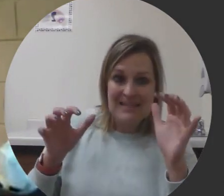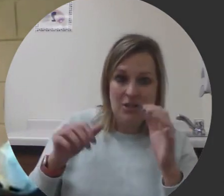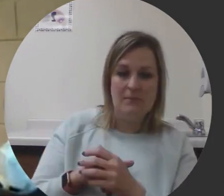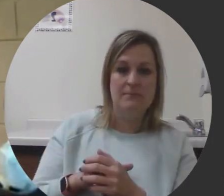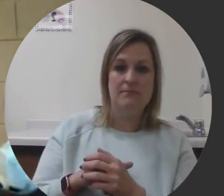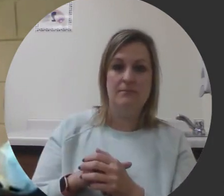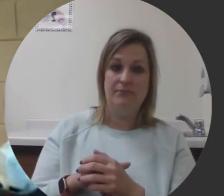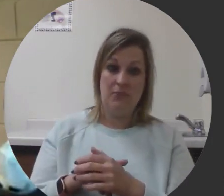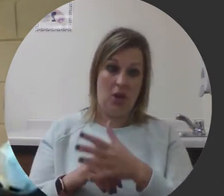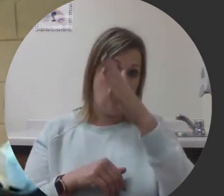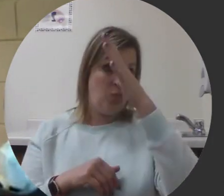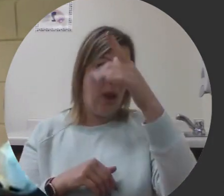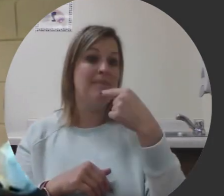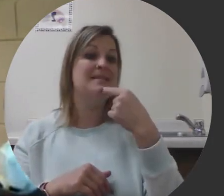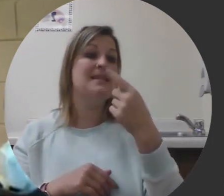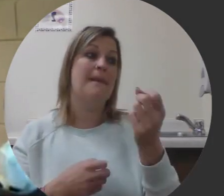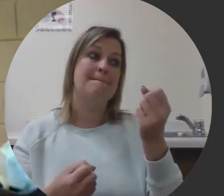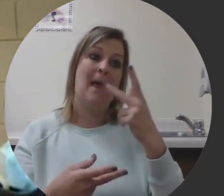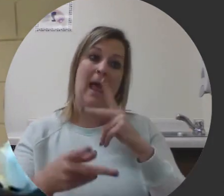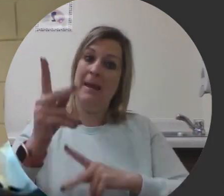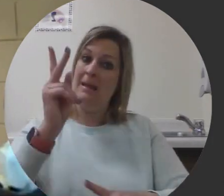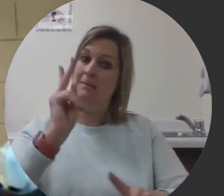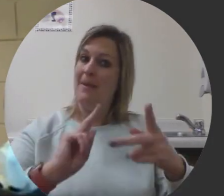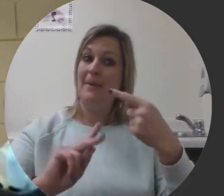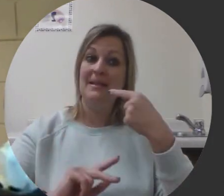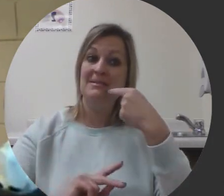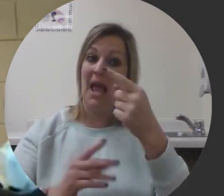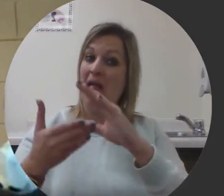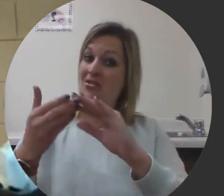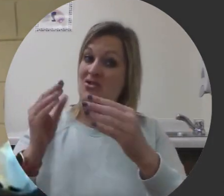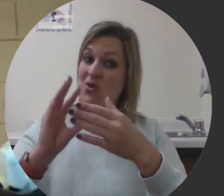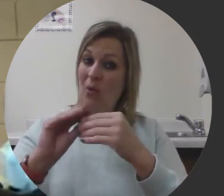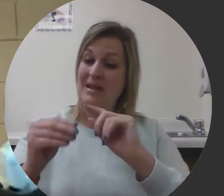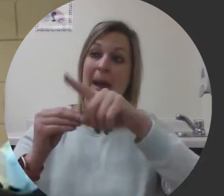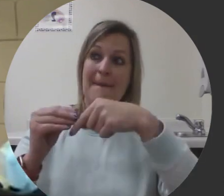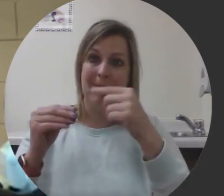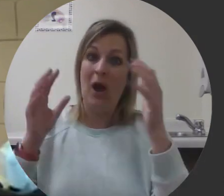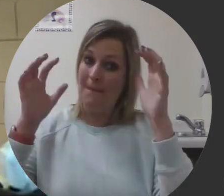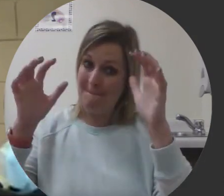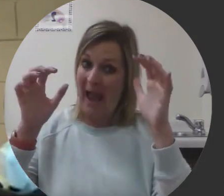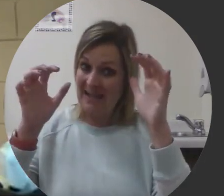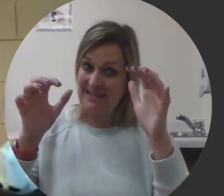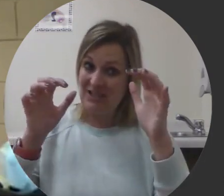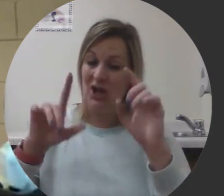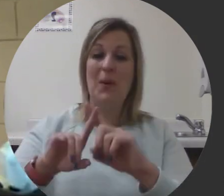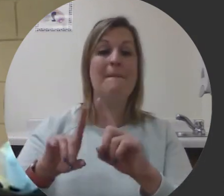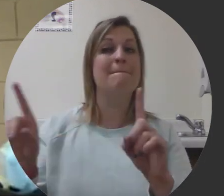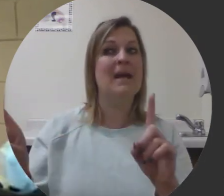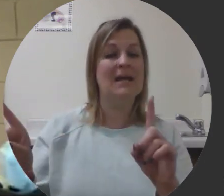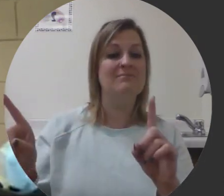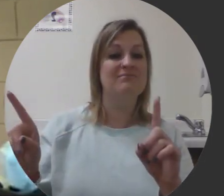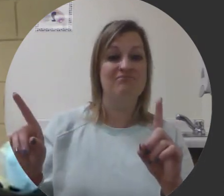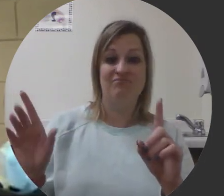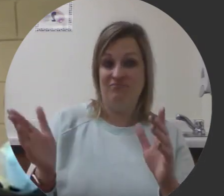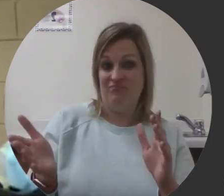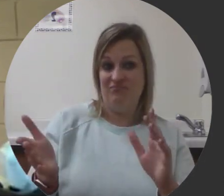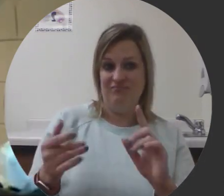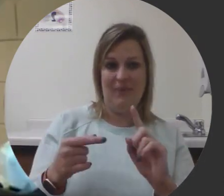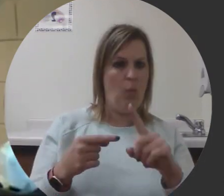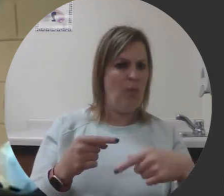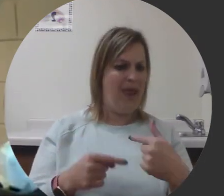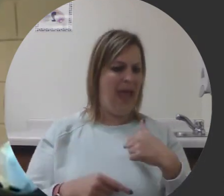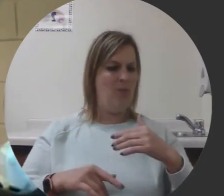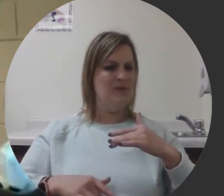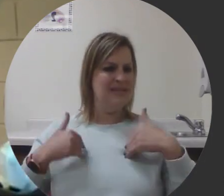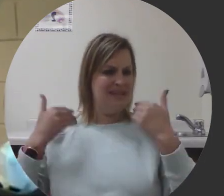of sightings of such a beastie, sometimes at sea, more often in a loch, said Grumble. Oh, when I was a boy, how